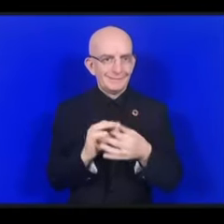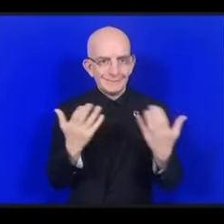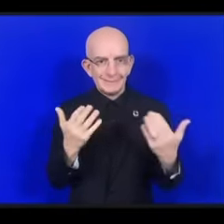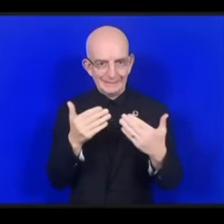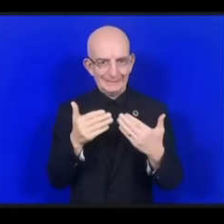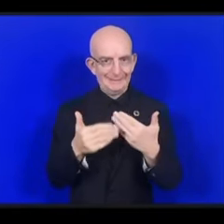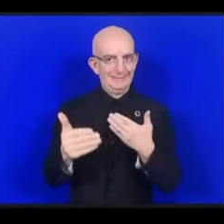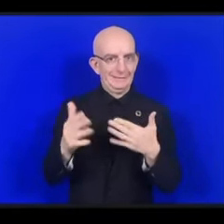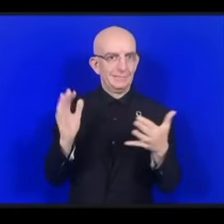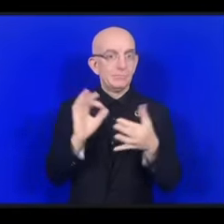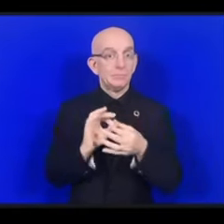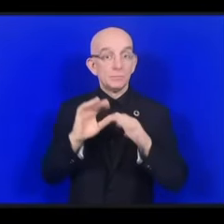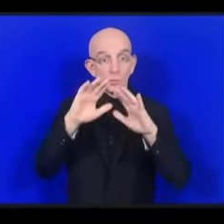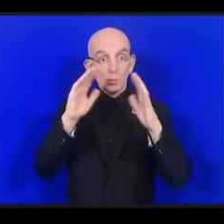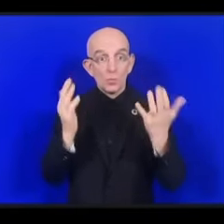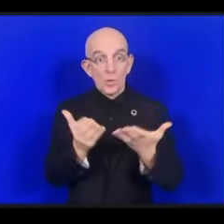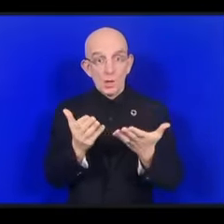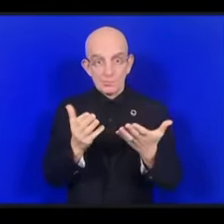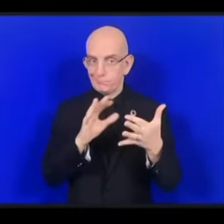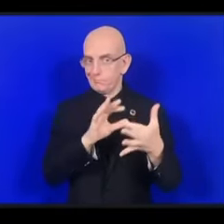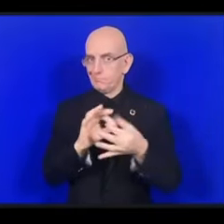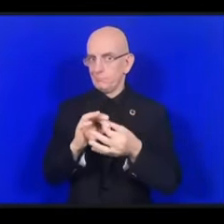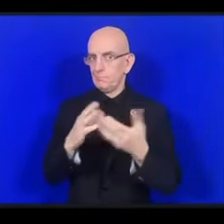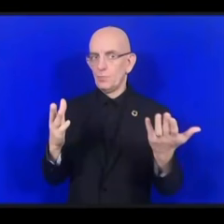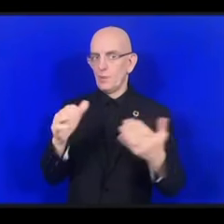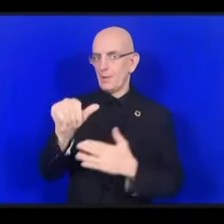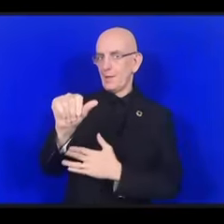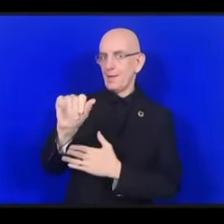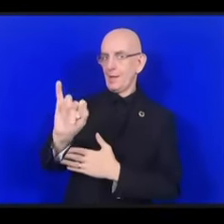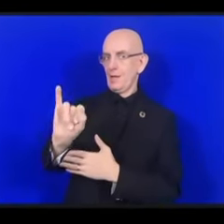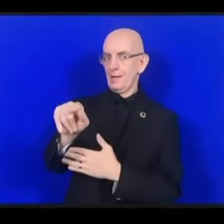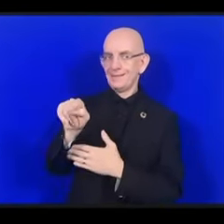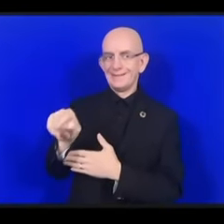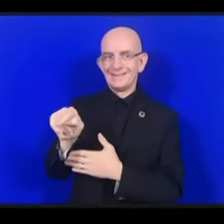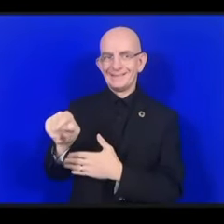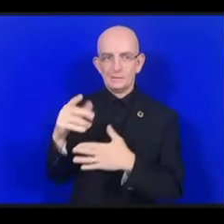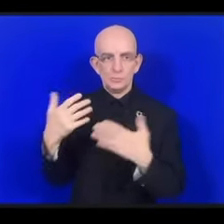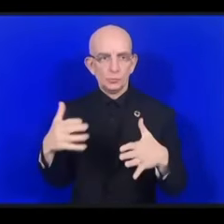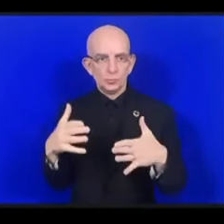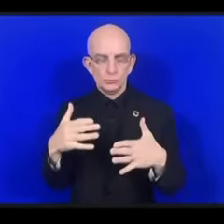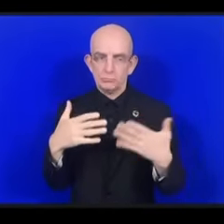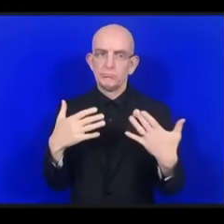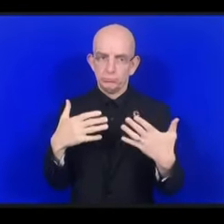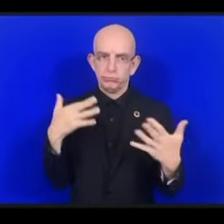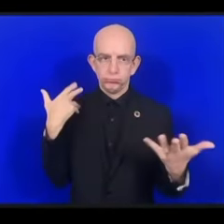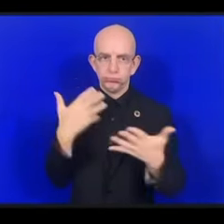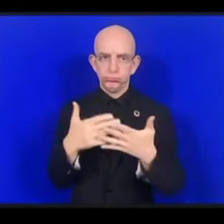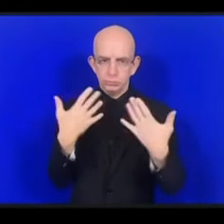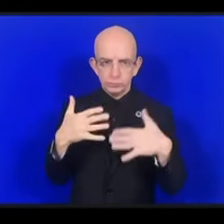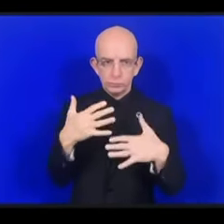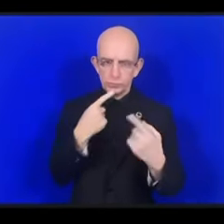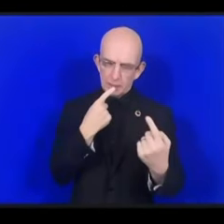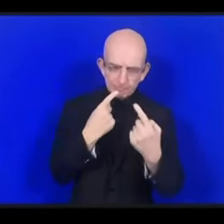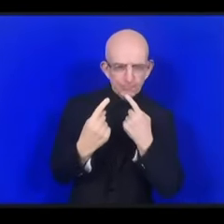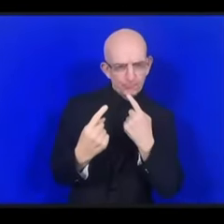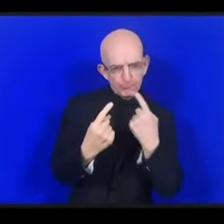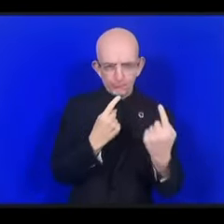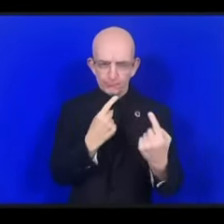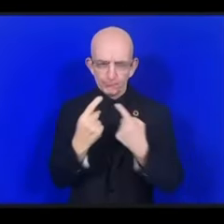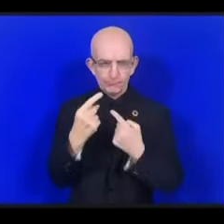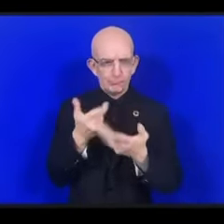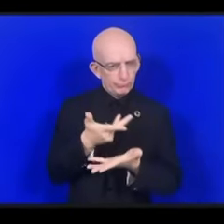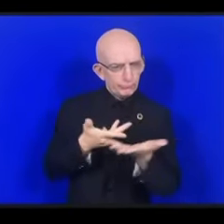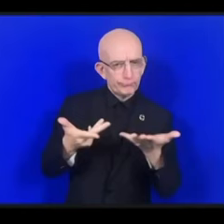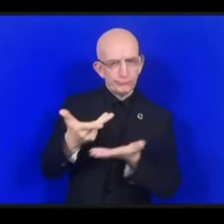fruitful discussions on the global trends, the initiatives currently underway, as well as futuristic perspectives